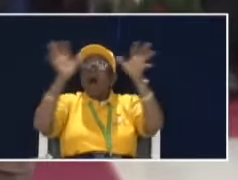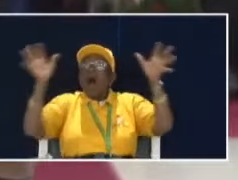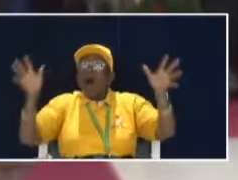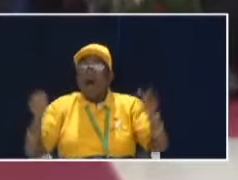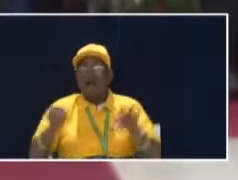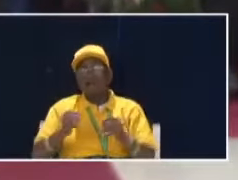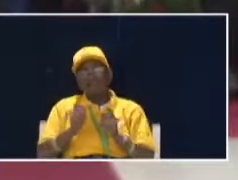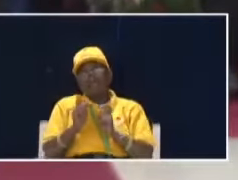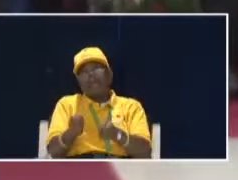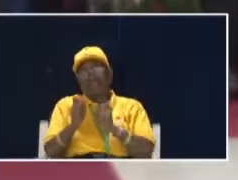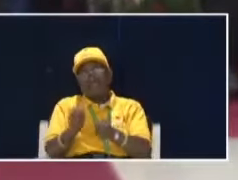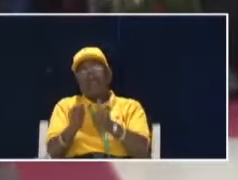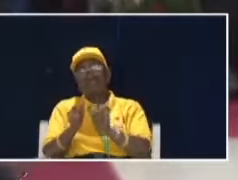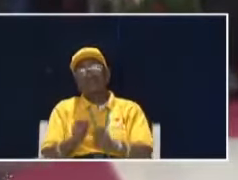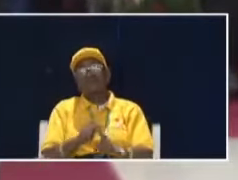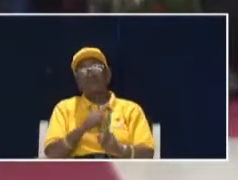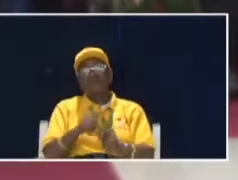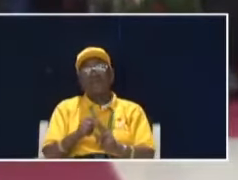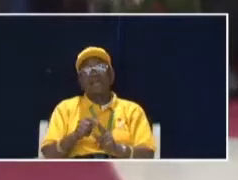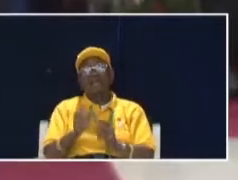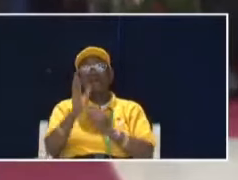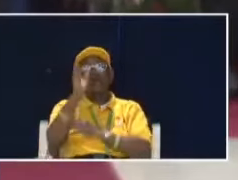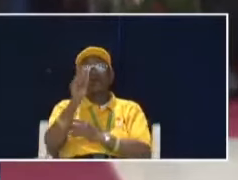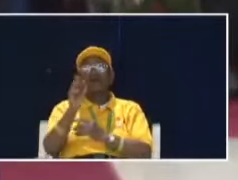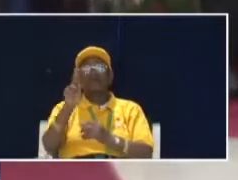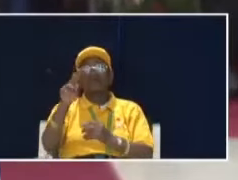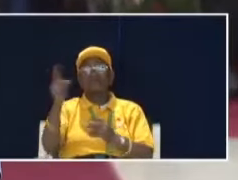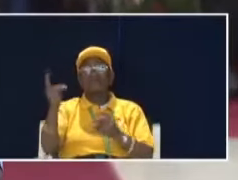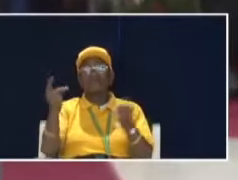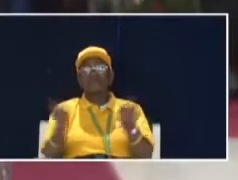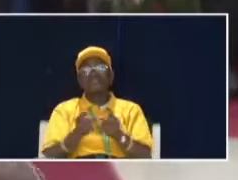When God repositions you,